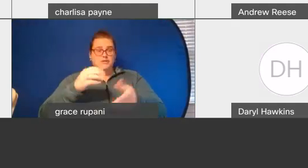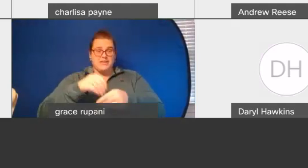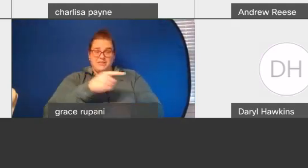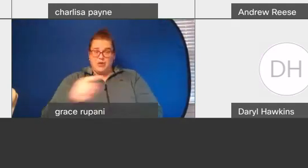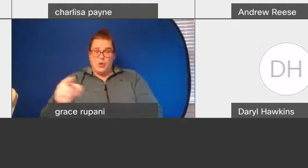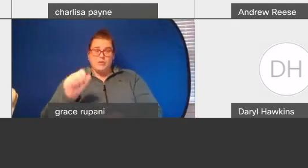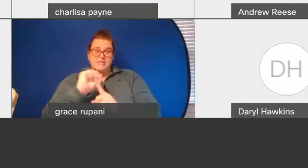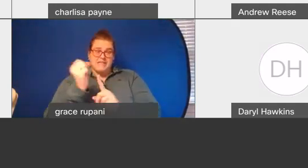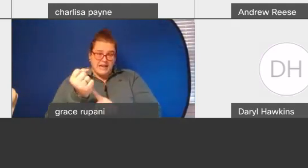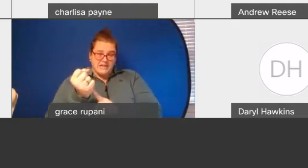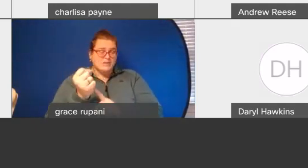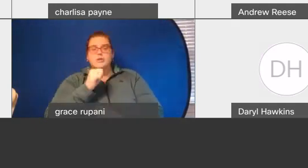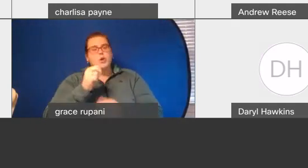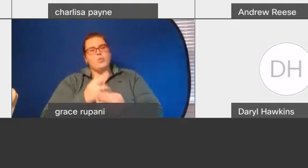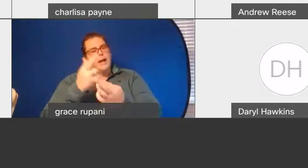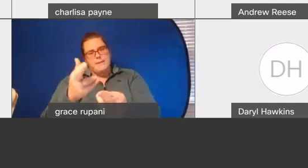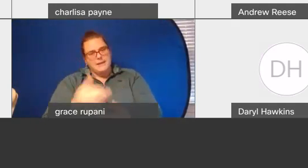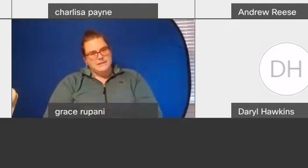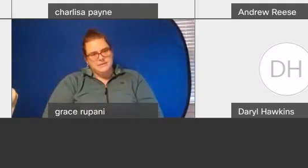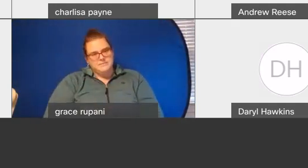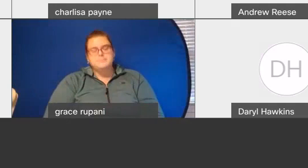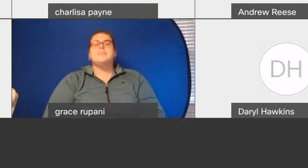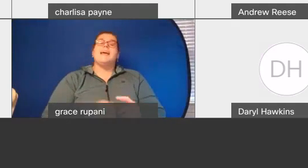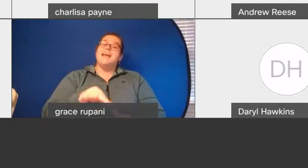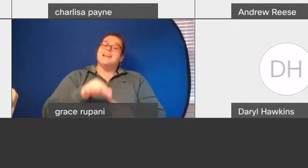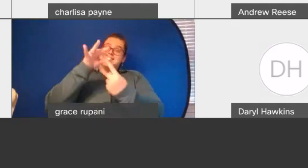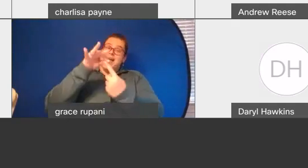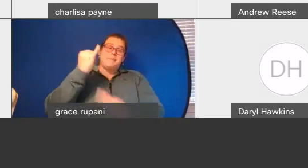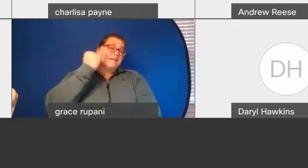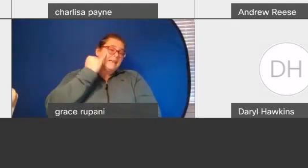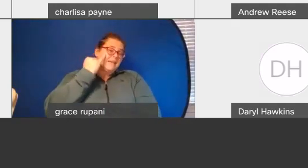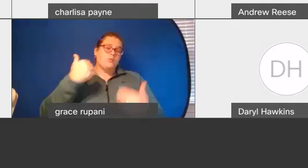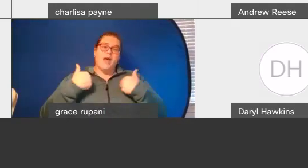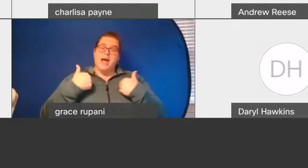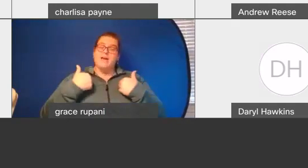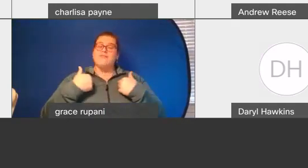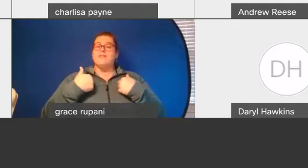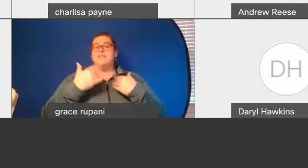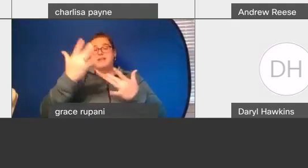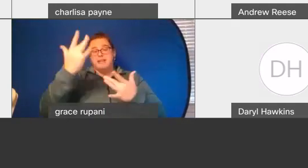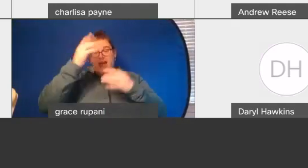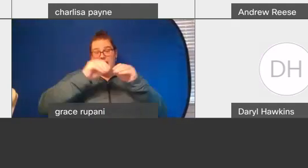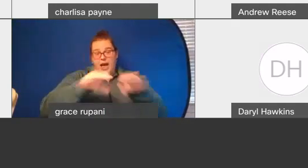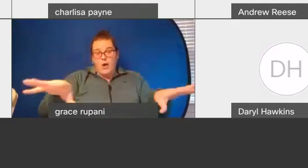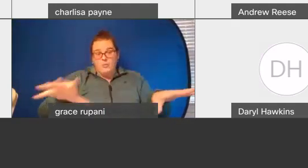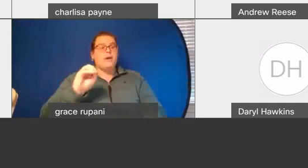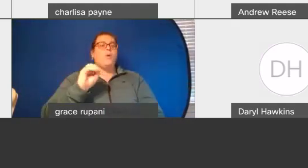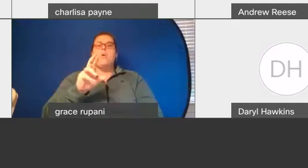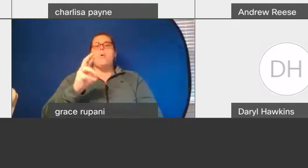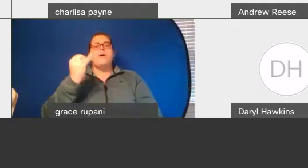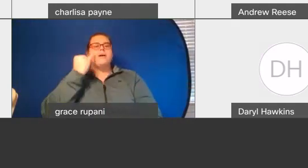settings, with the exception of if there is an outbreak or somebody is positive in that